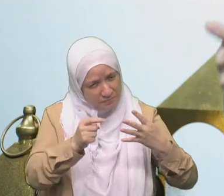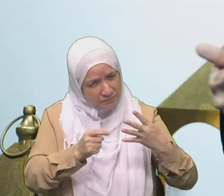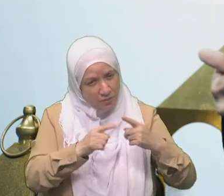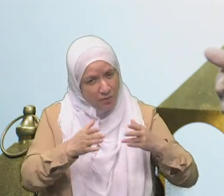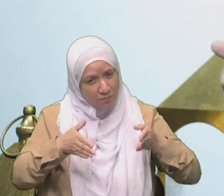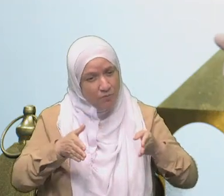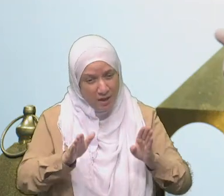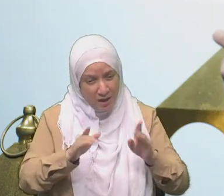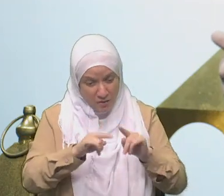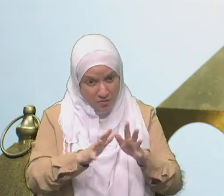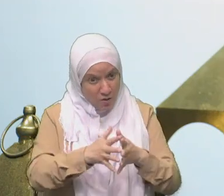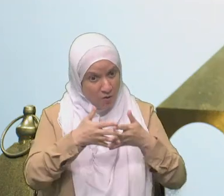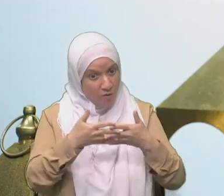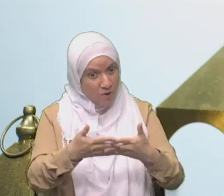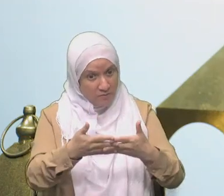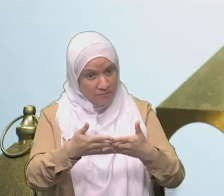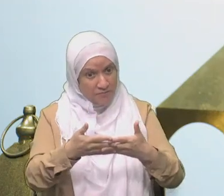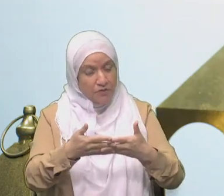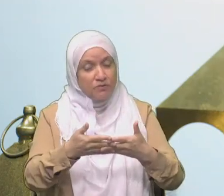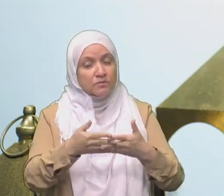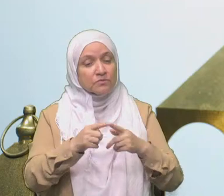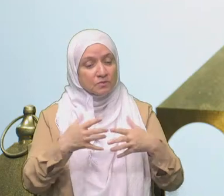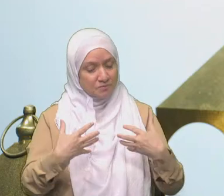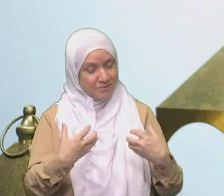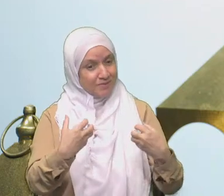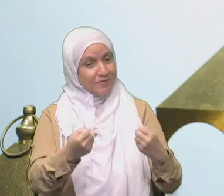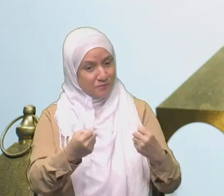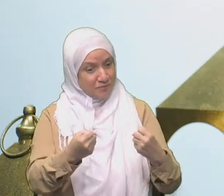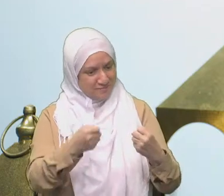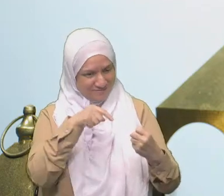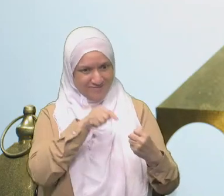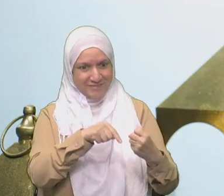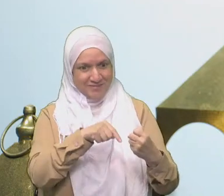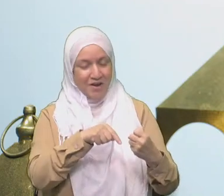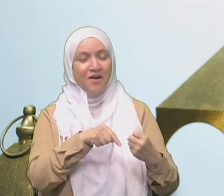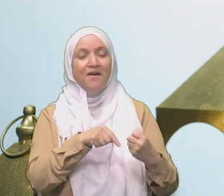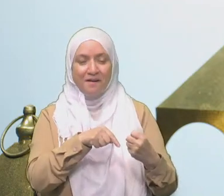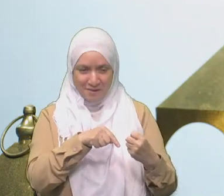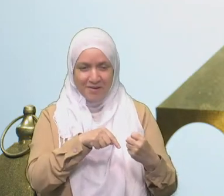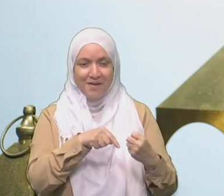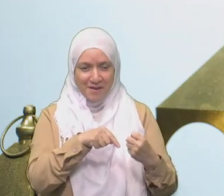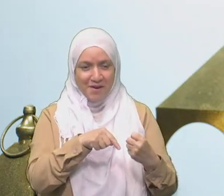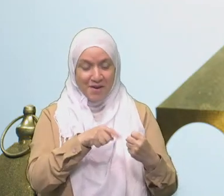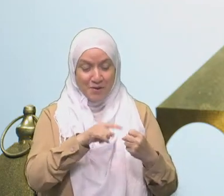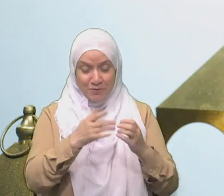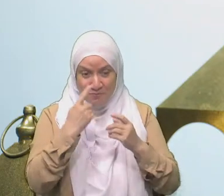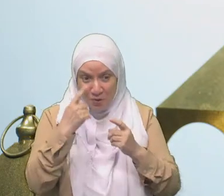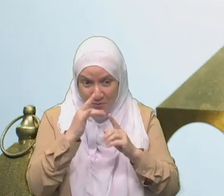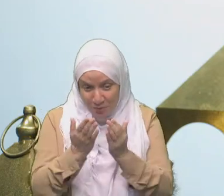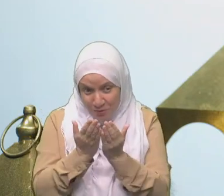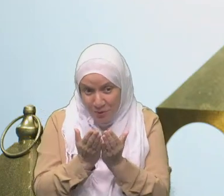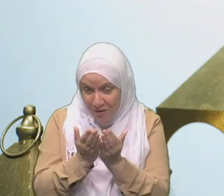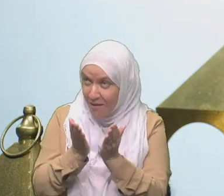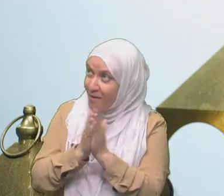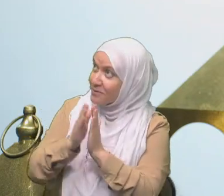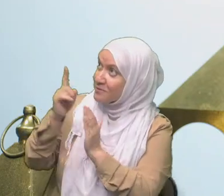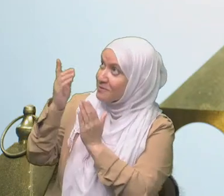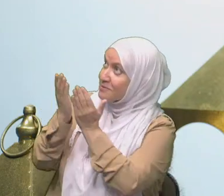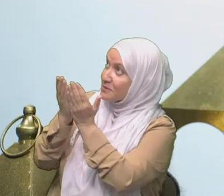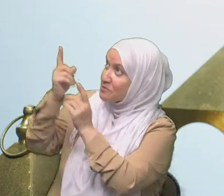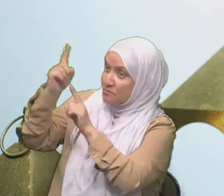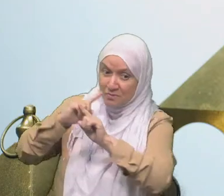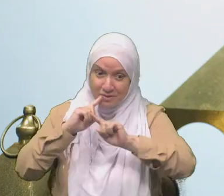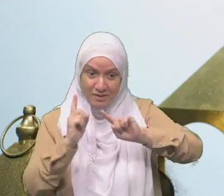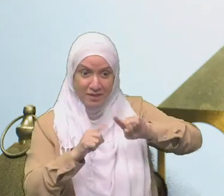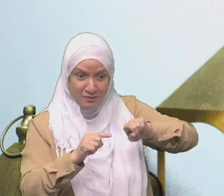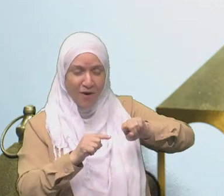to be answered, there are asbab, there are means. The means are the good deeds and the obedience of Allah subhanahu wa ta'ala. So just